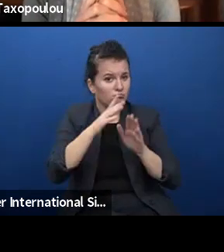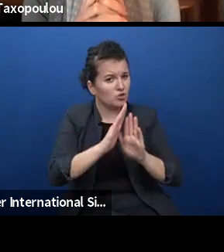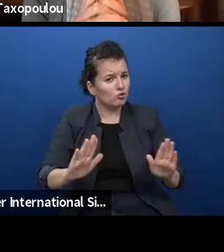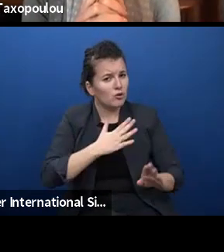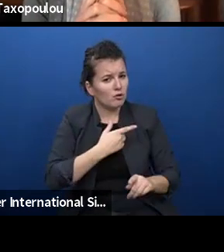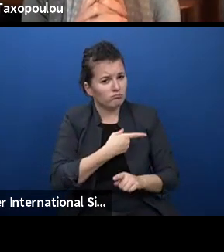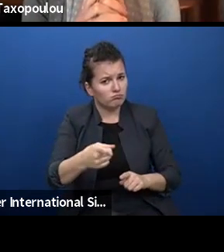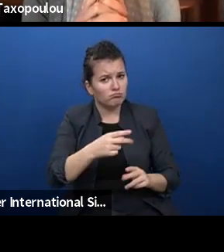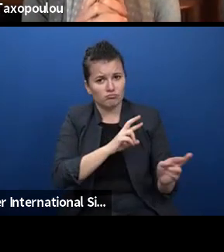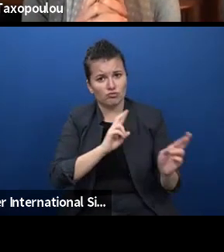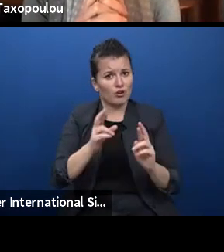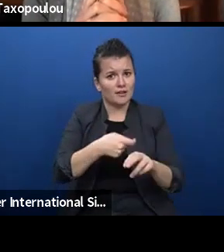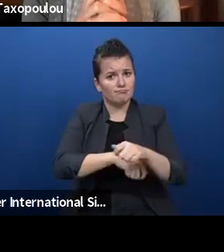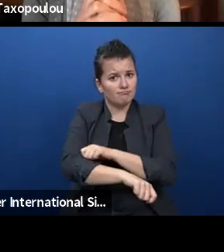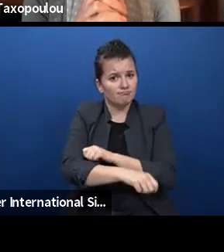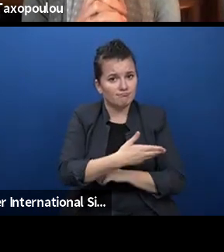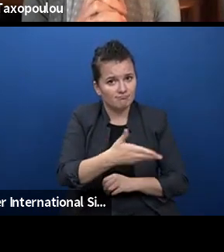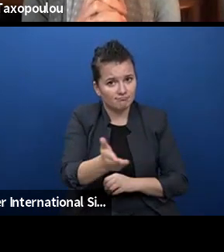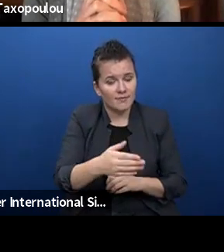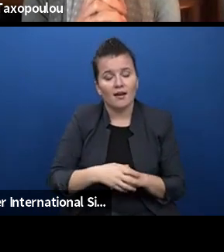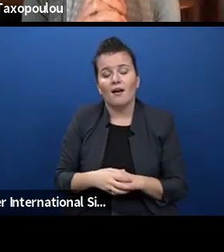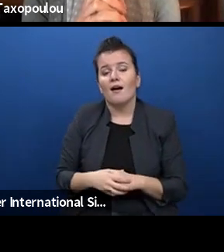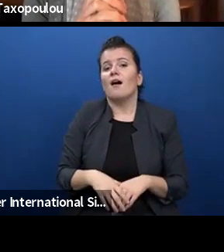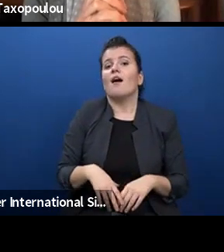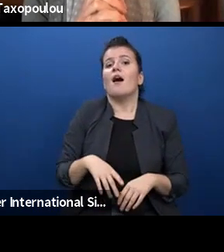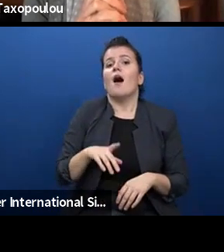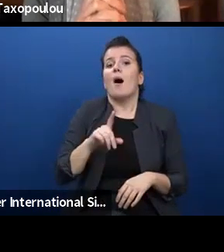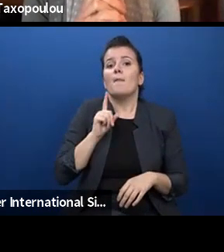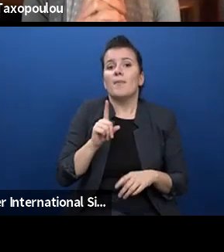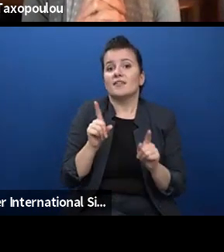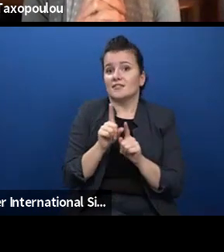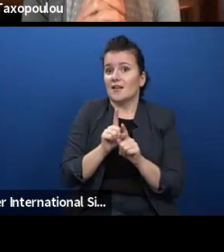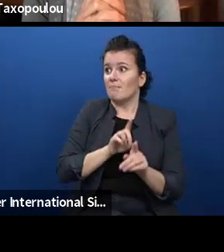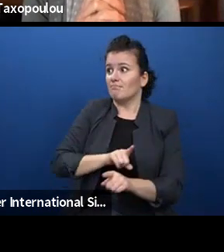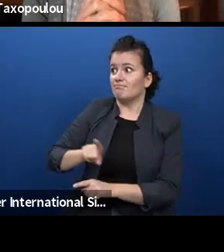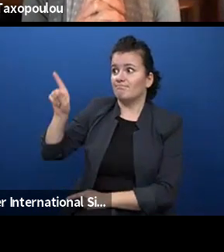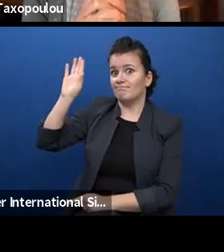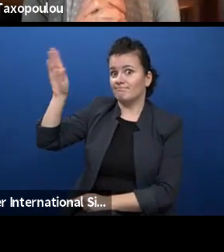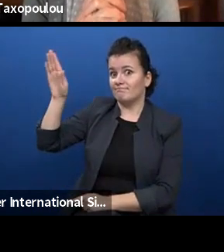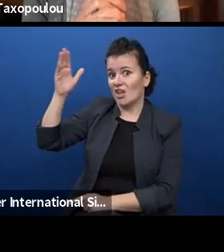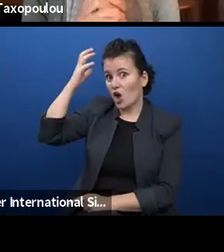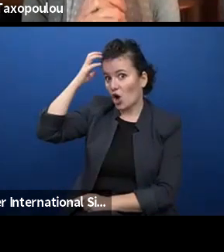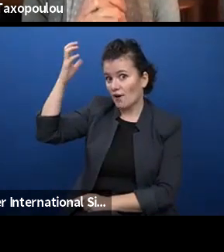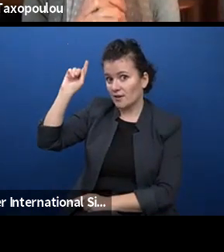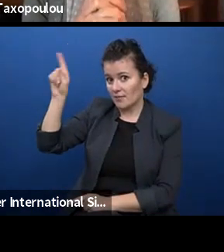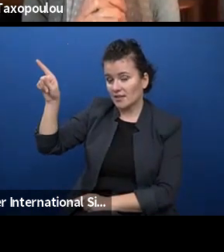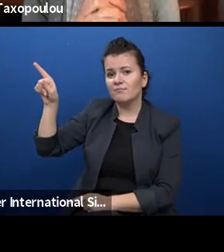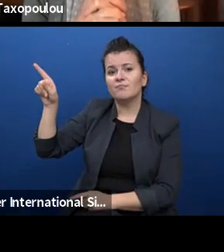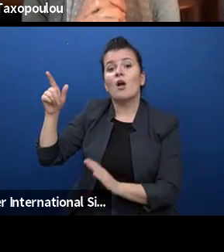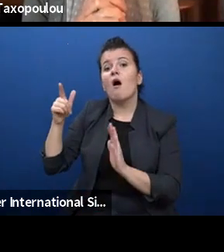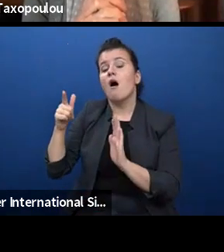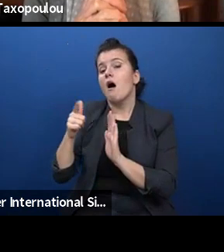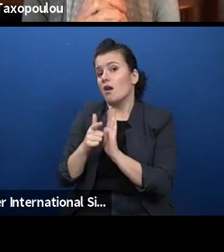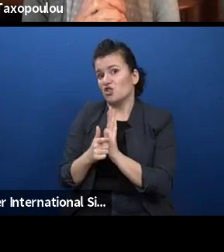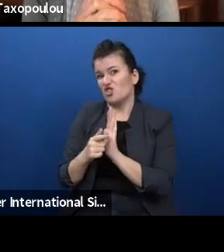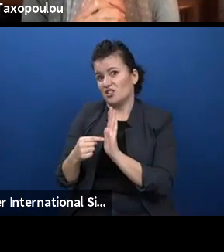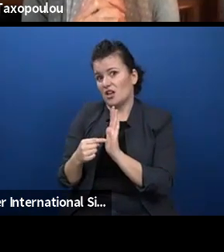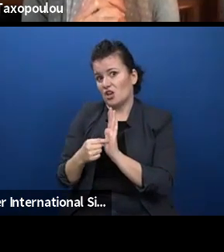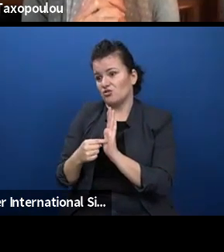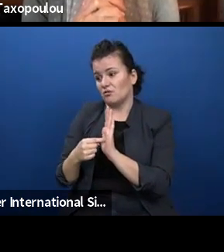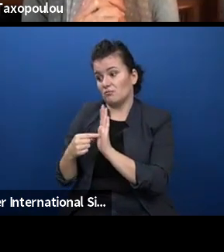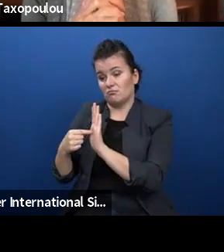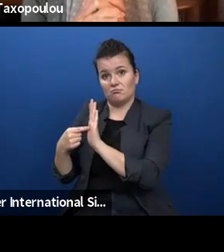other sectors in the arts as well. There was also, I went to talk to the government and I said, right, the legislation that you've brought in, how does that